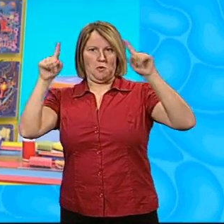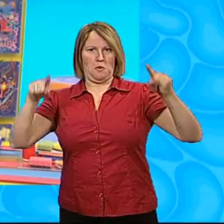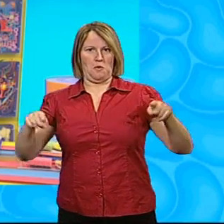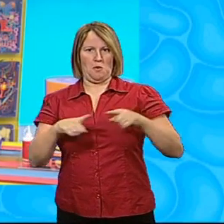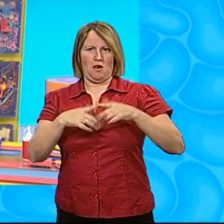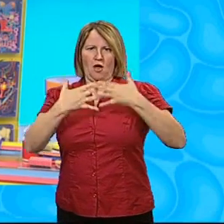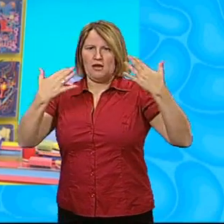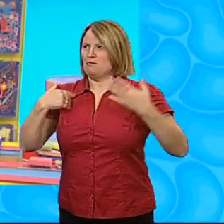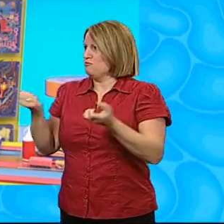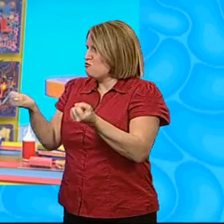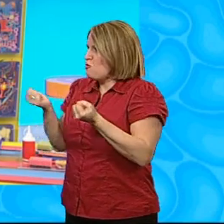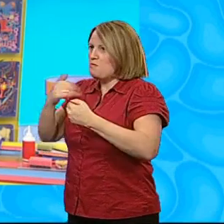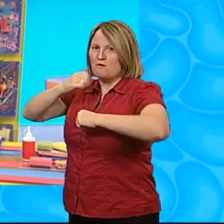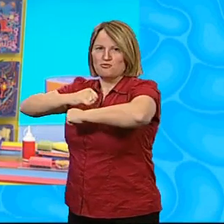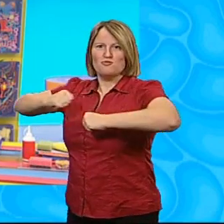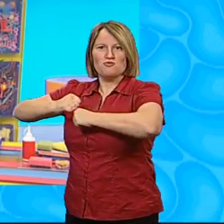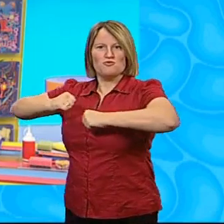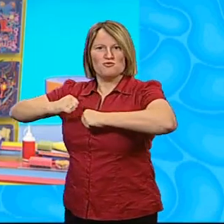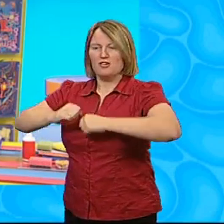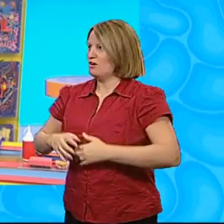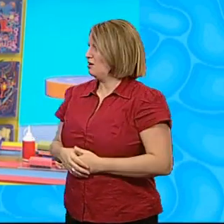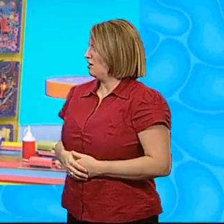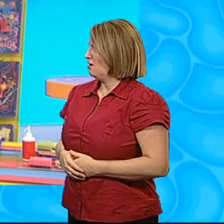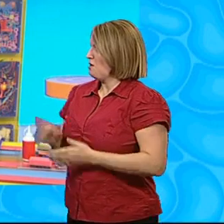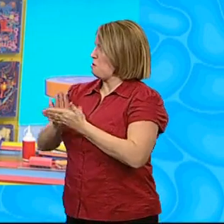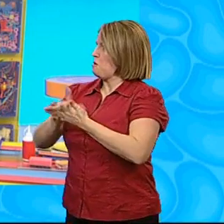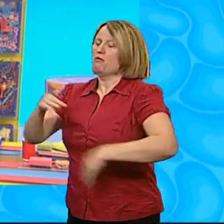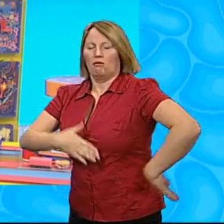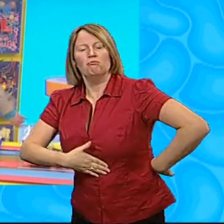home, and there's loads of room in my drawers.